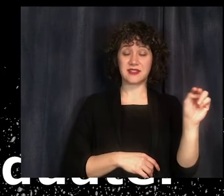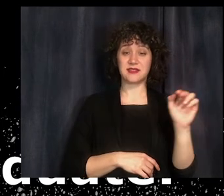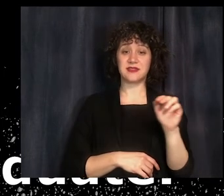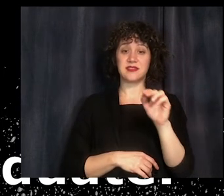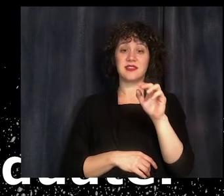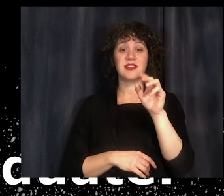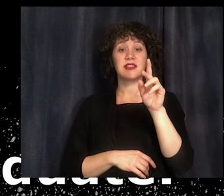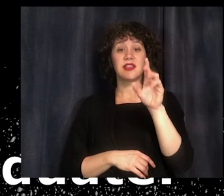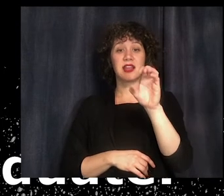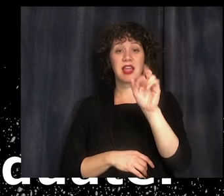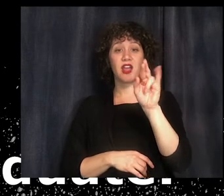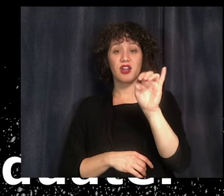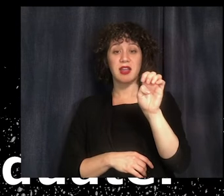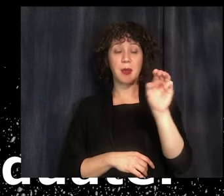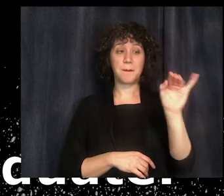Carrie Mayer.